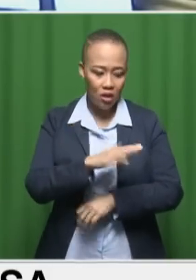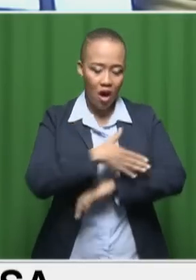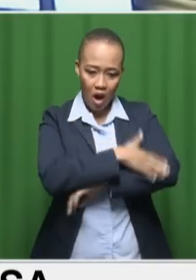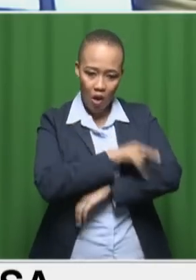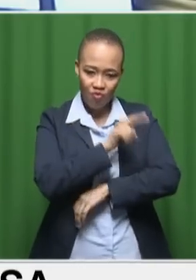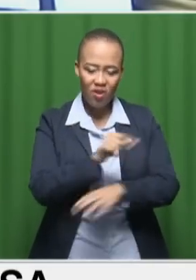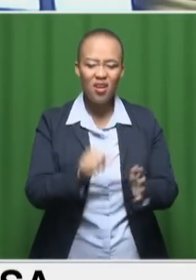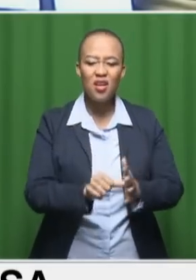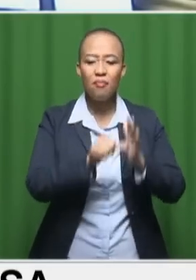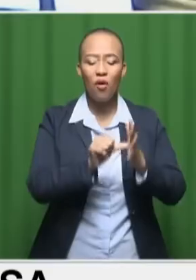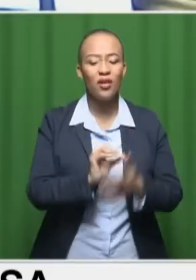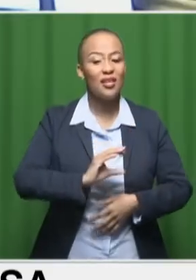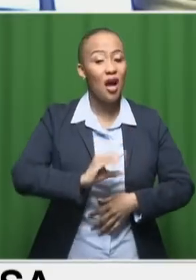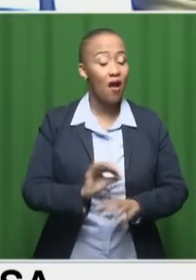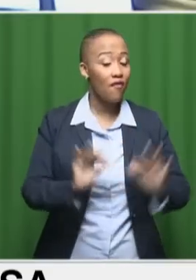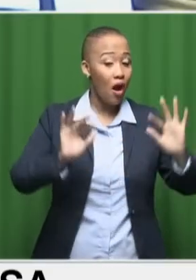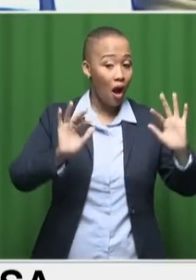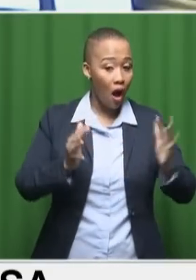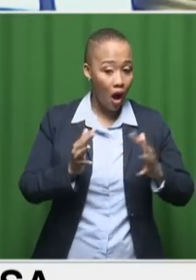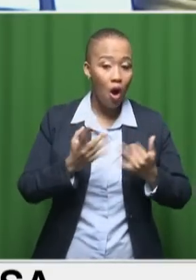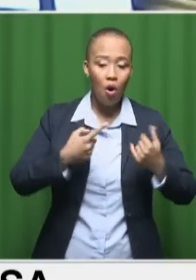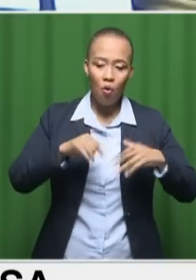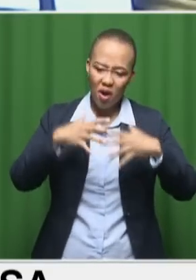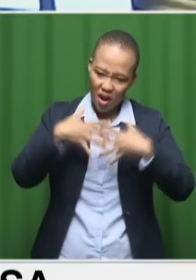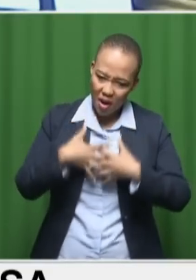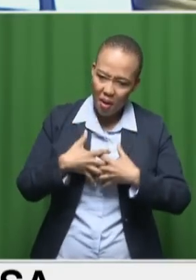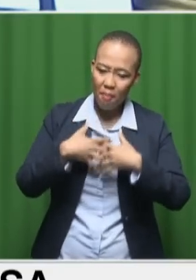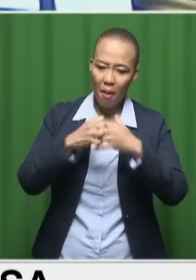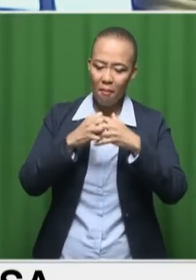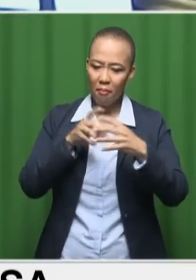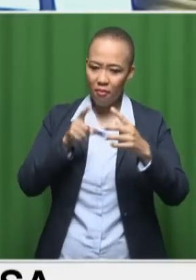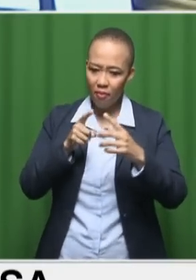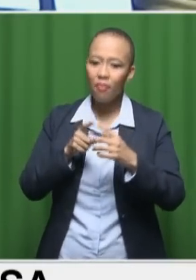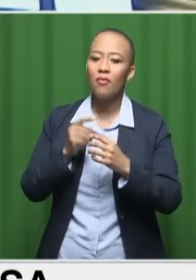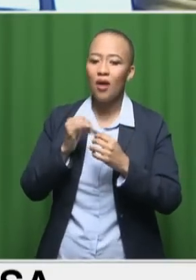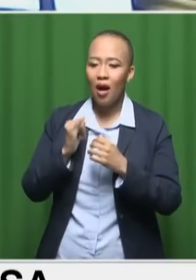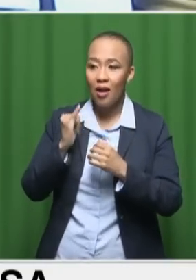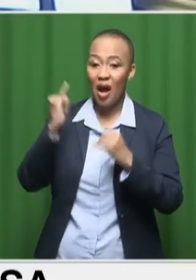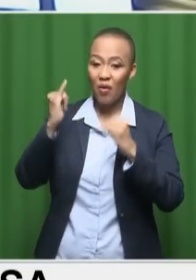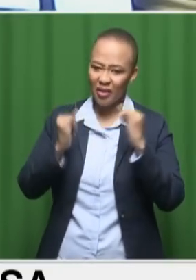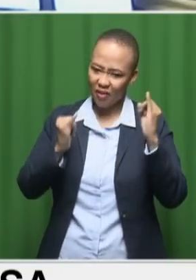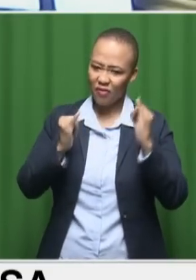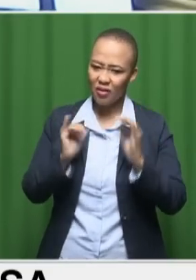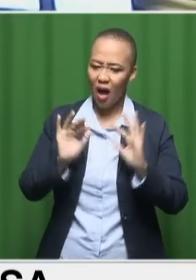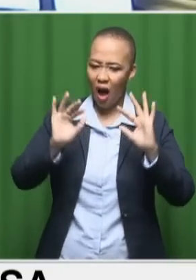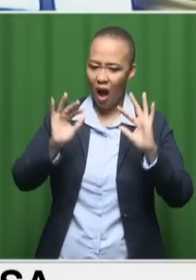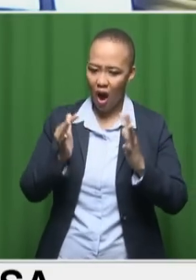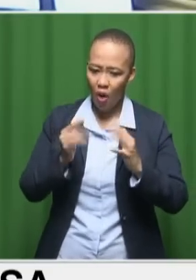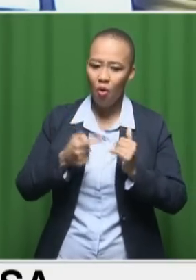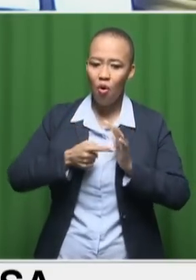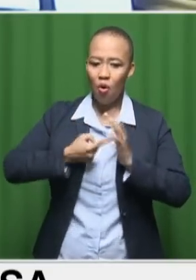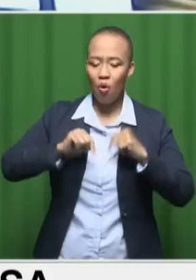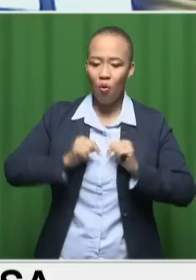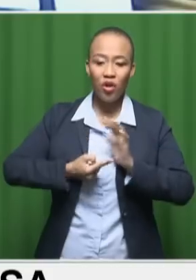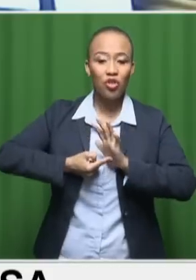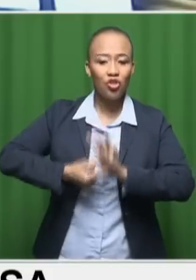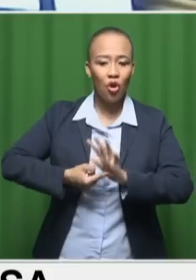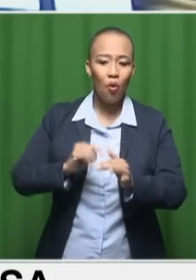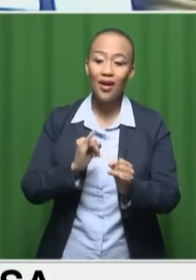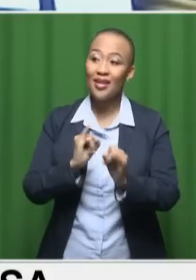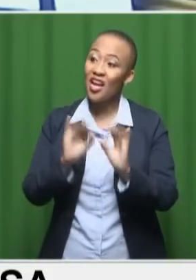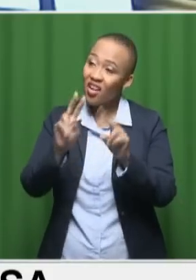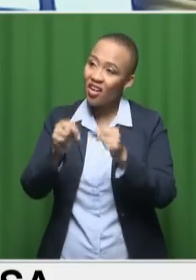South Africa and at the same time create that degree of trust between the countries. That is not to say that by South Africa going to the United